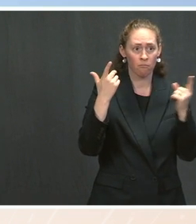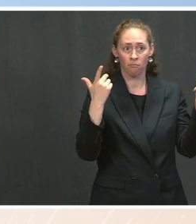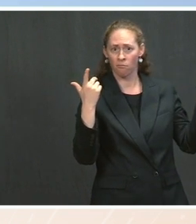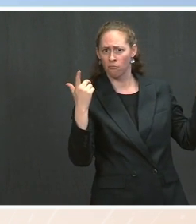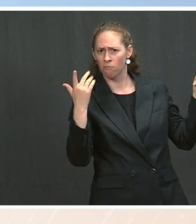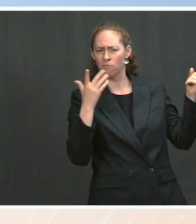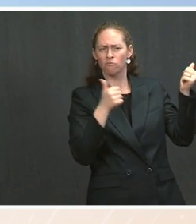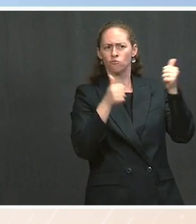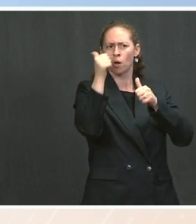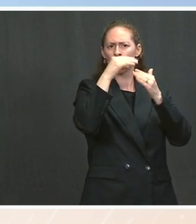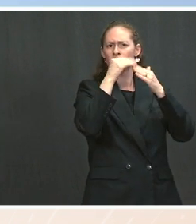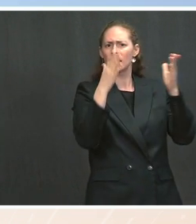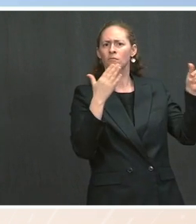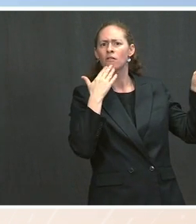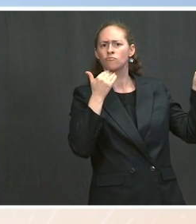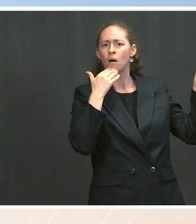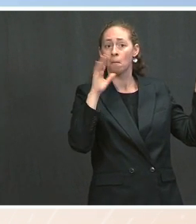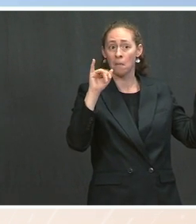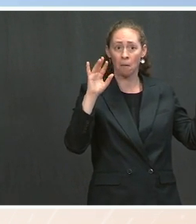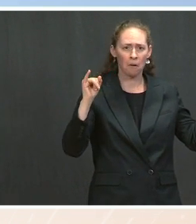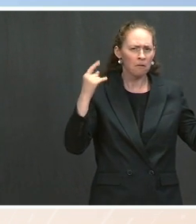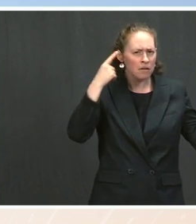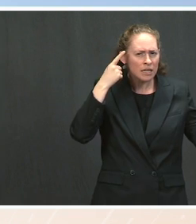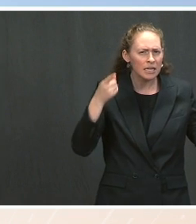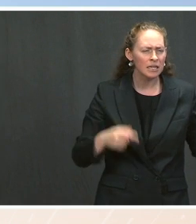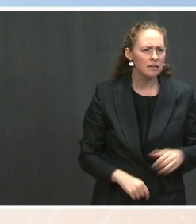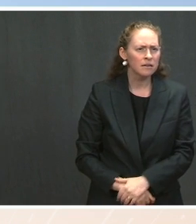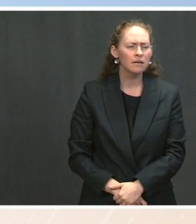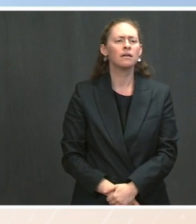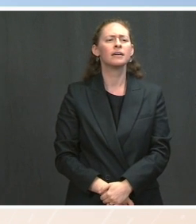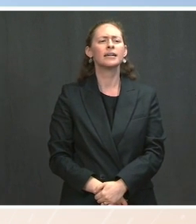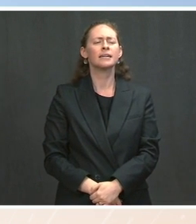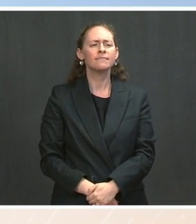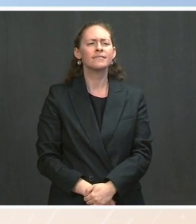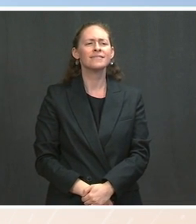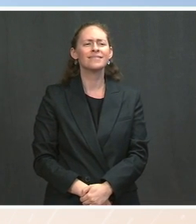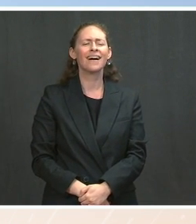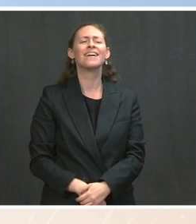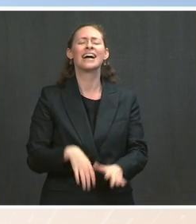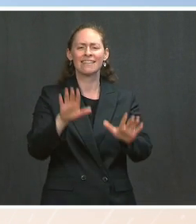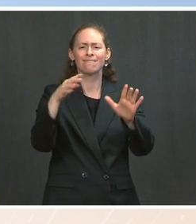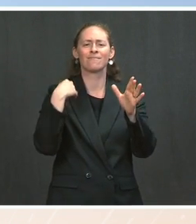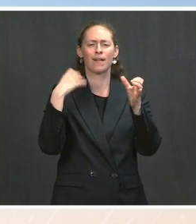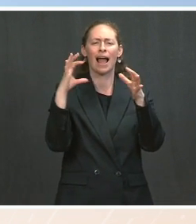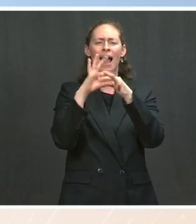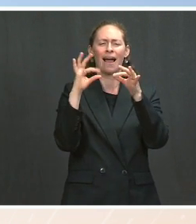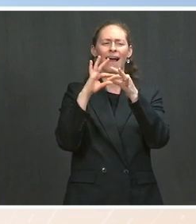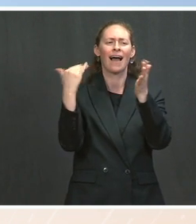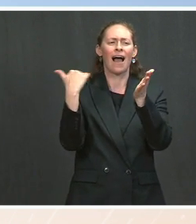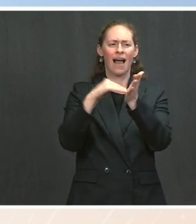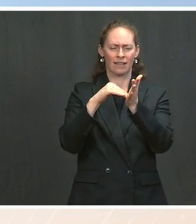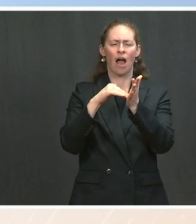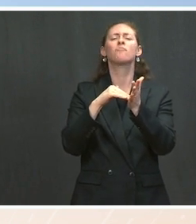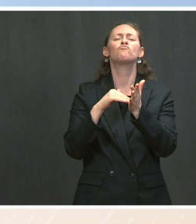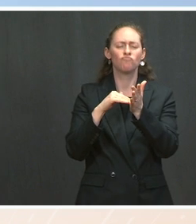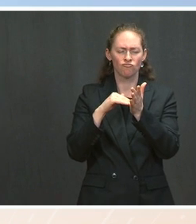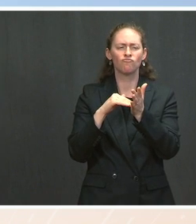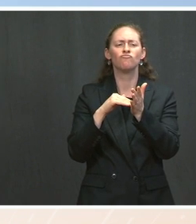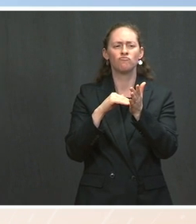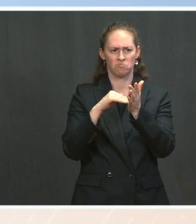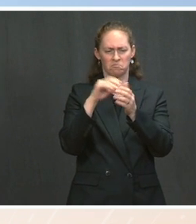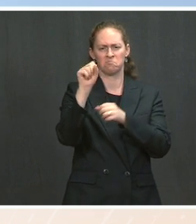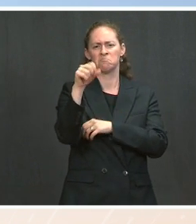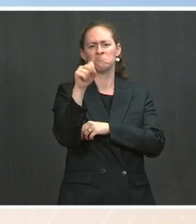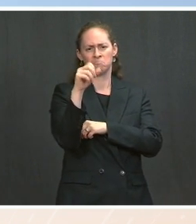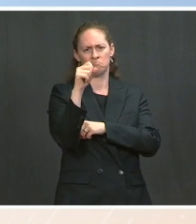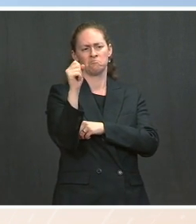strong assurances. Sorry, I don't know why that was a hard word. Let me try again. We have strong assurances from the relevant parties that they are committed